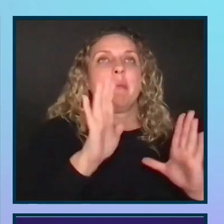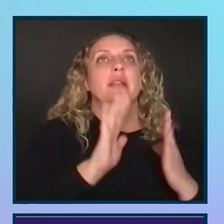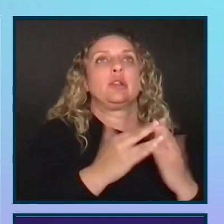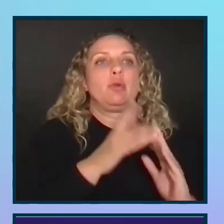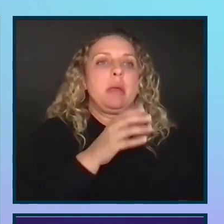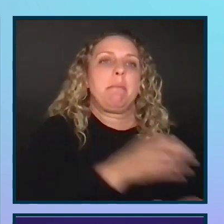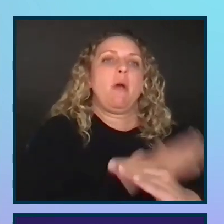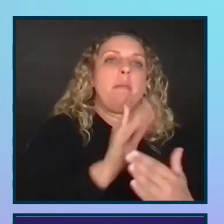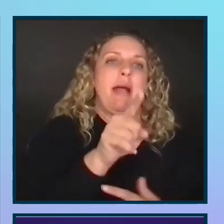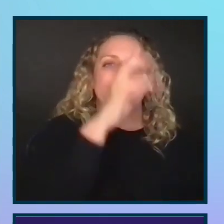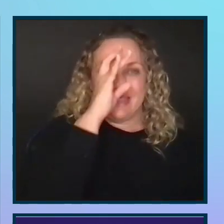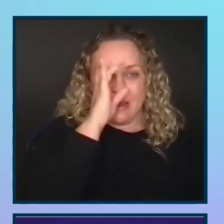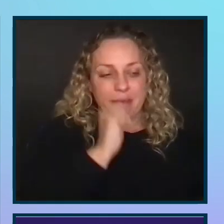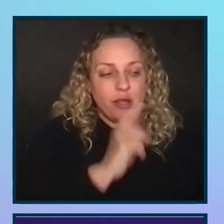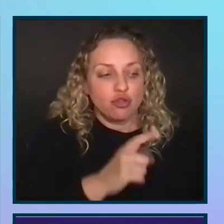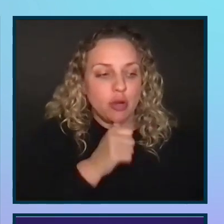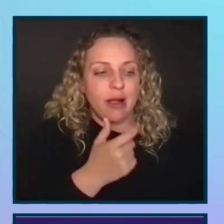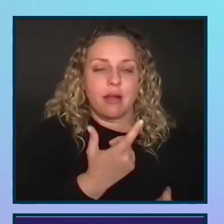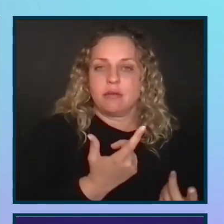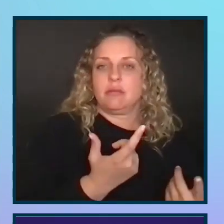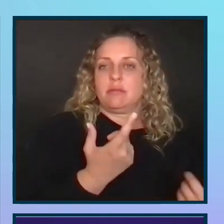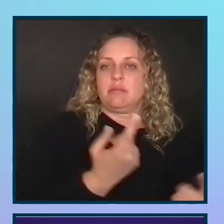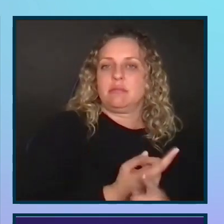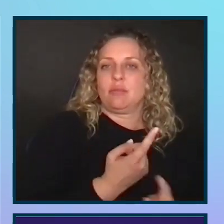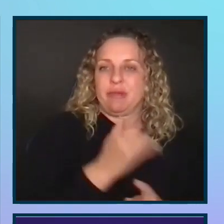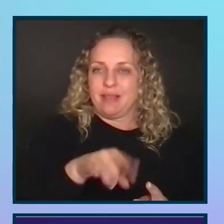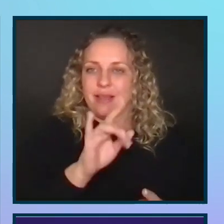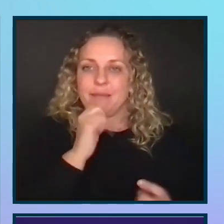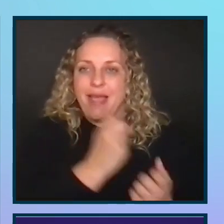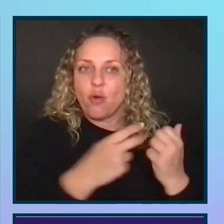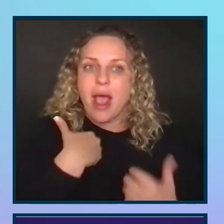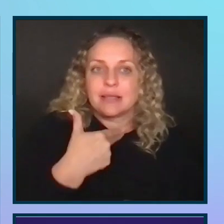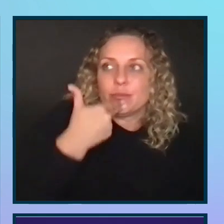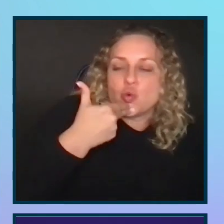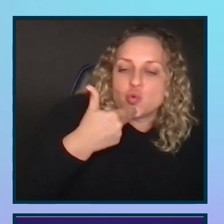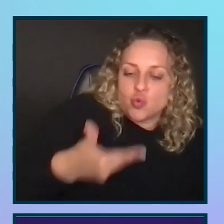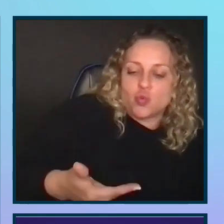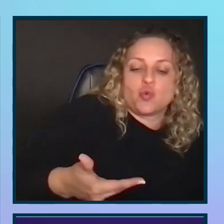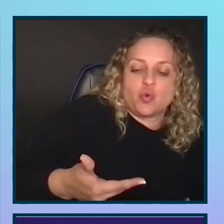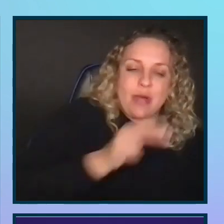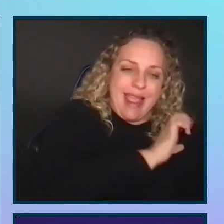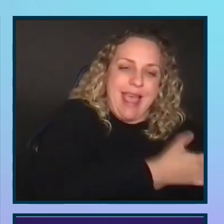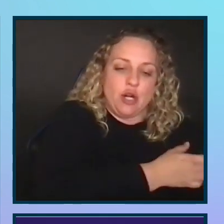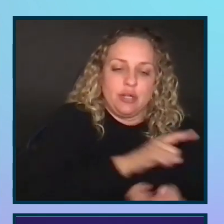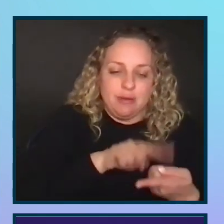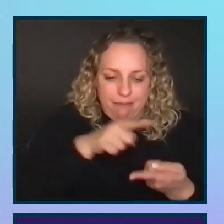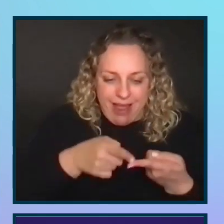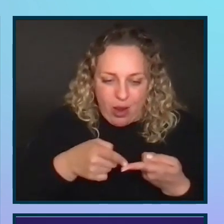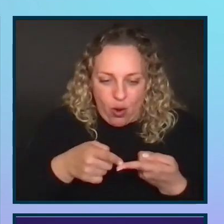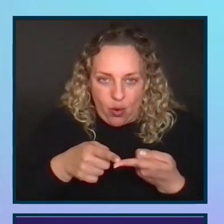by this. So making sure not to appropriate this, because everybody has spoons, everybody has energy, but this concept is that,